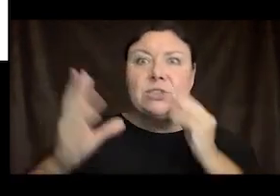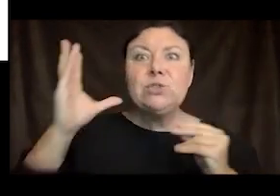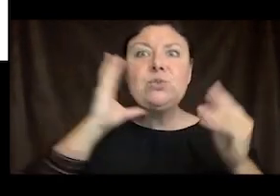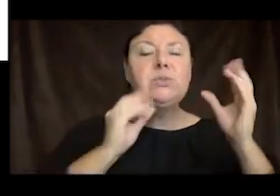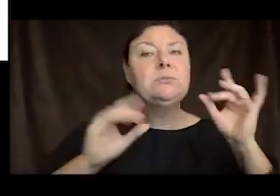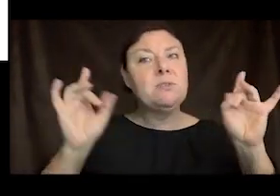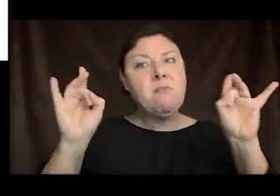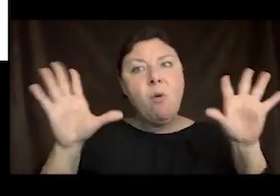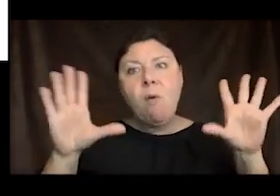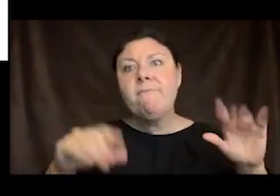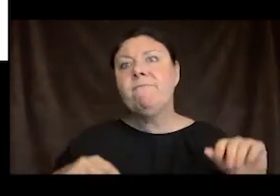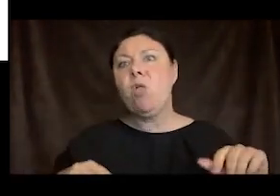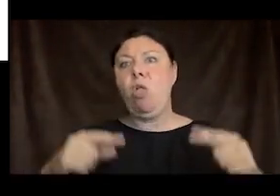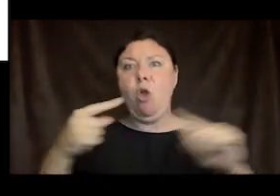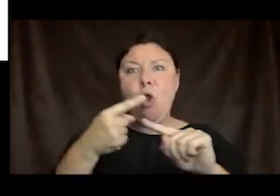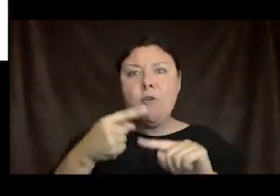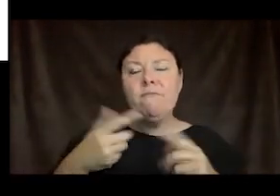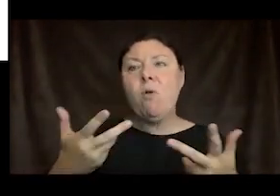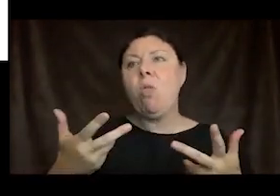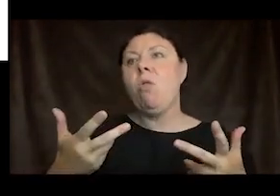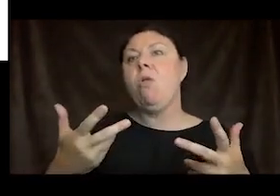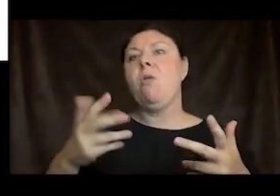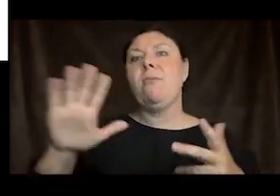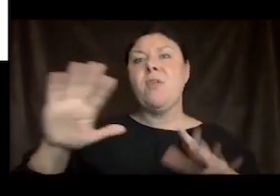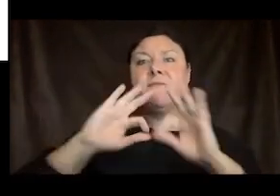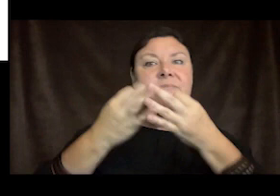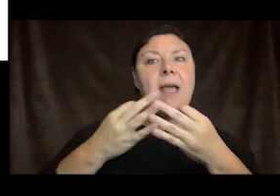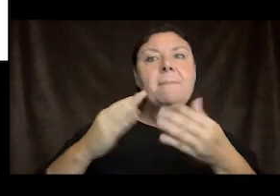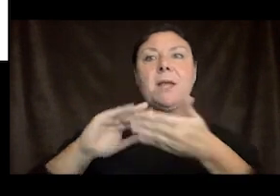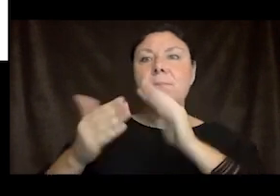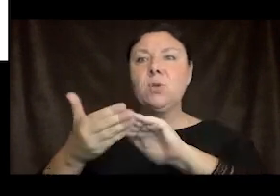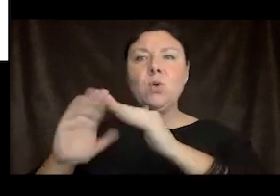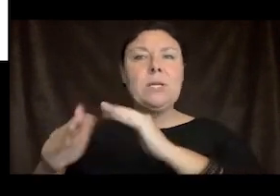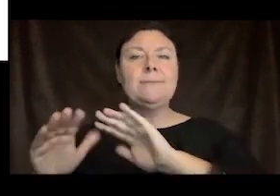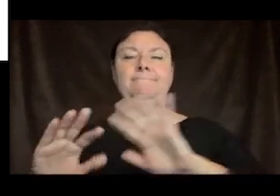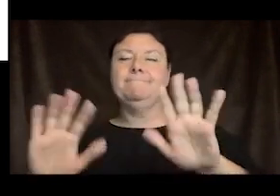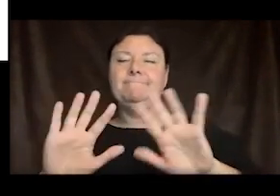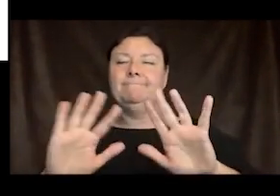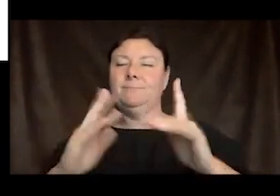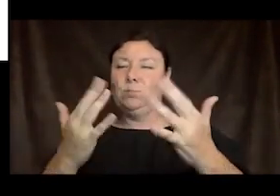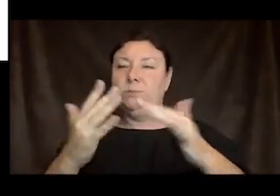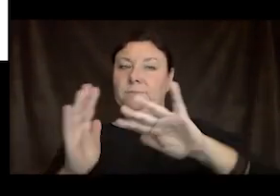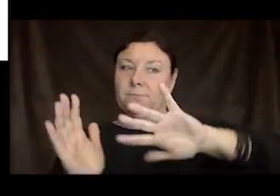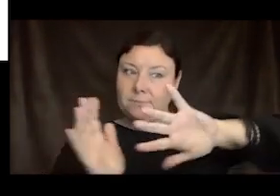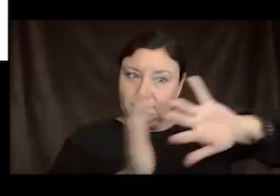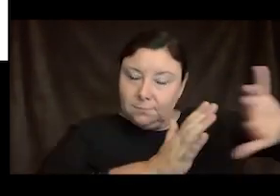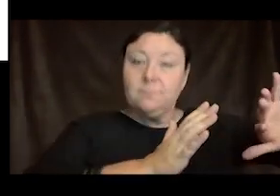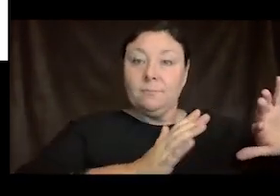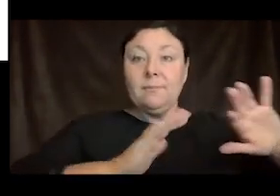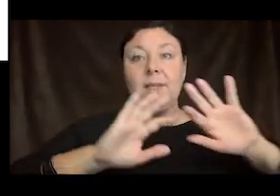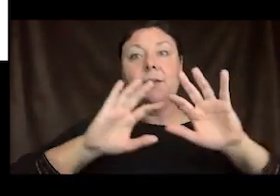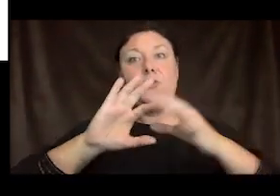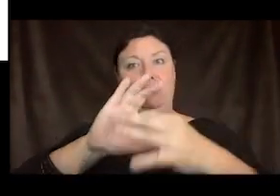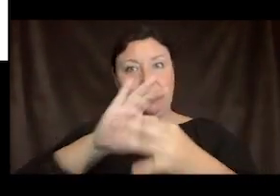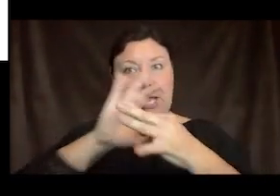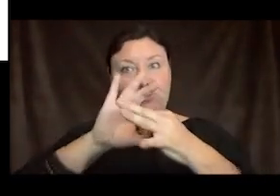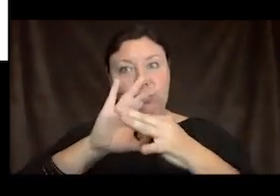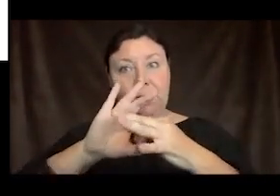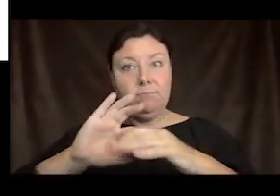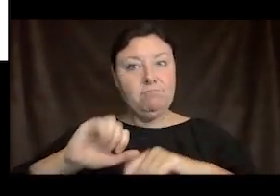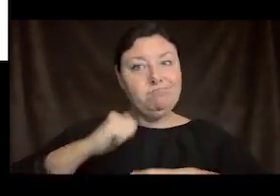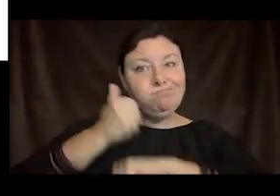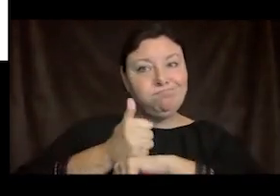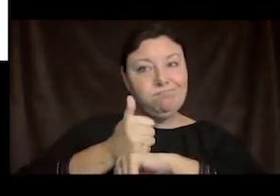students' lives, but their families, their communities, have a relationship first. And then start off